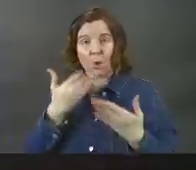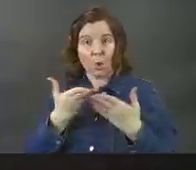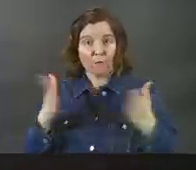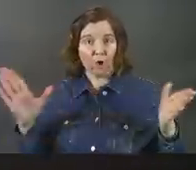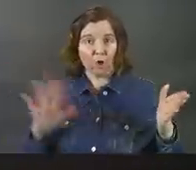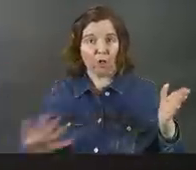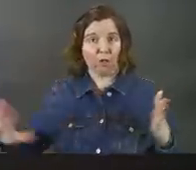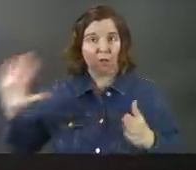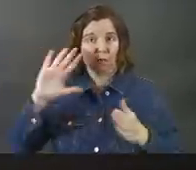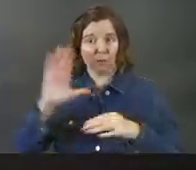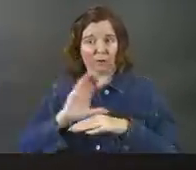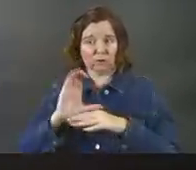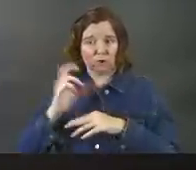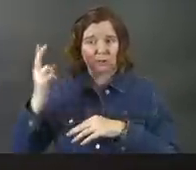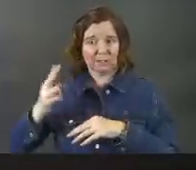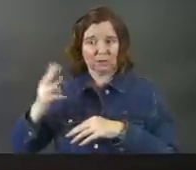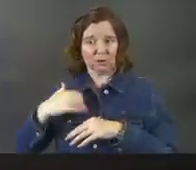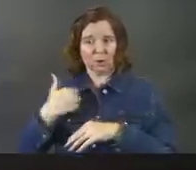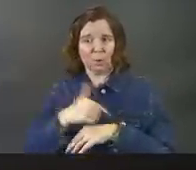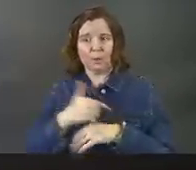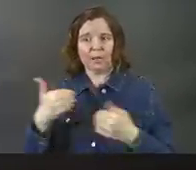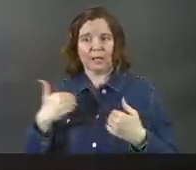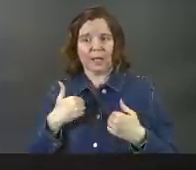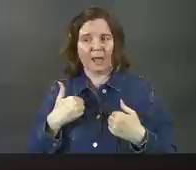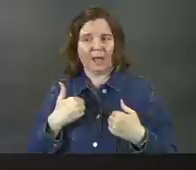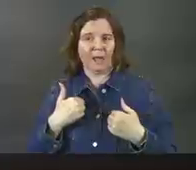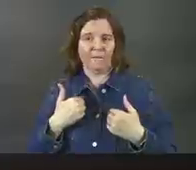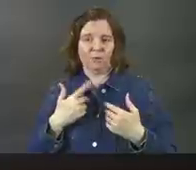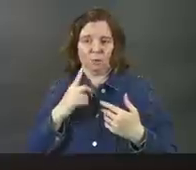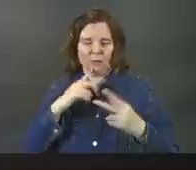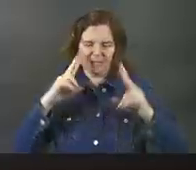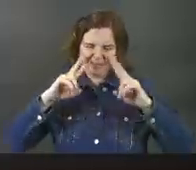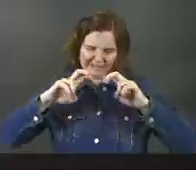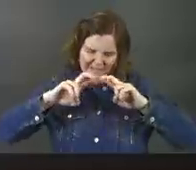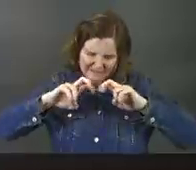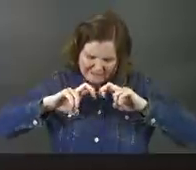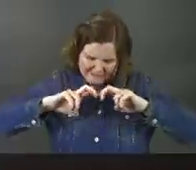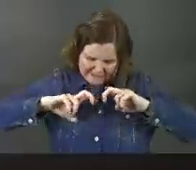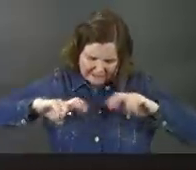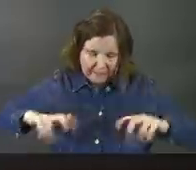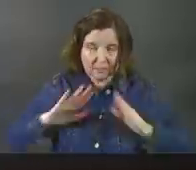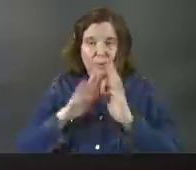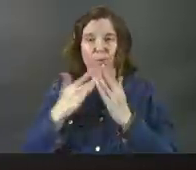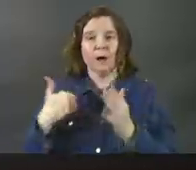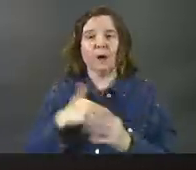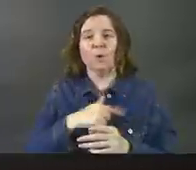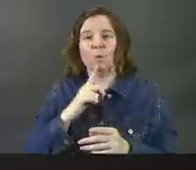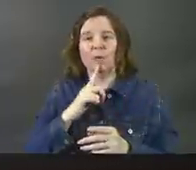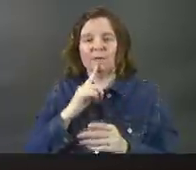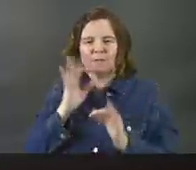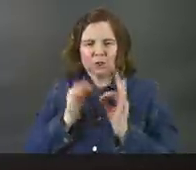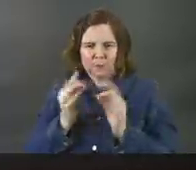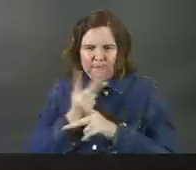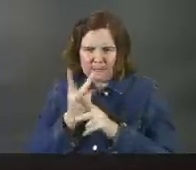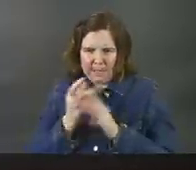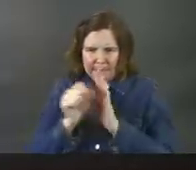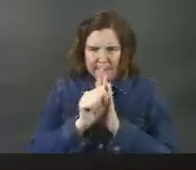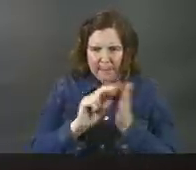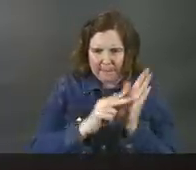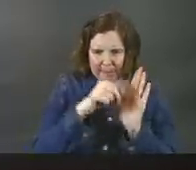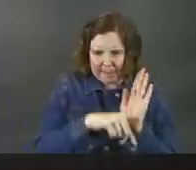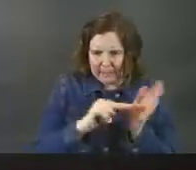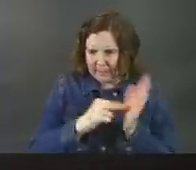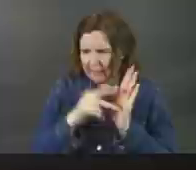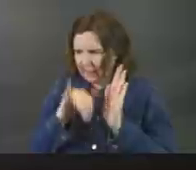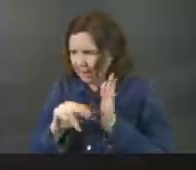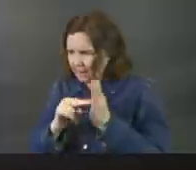overall, throughout church history and our culture, we have ripped this book apart. And we have interpreted every symbol. And